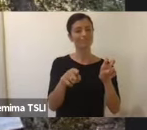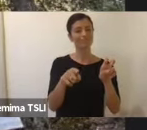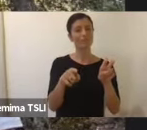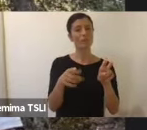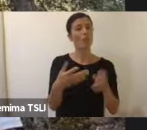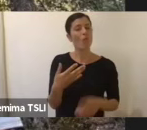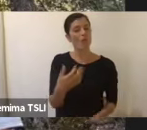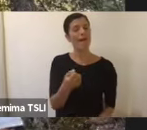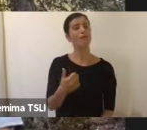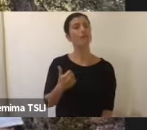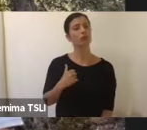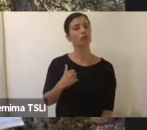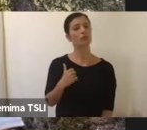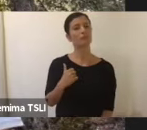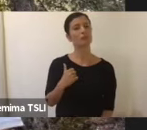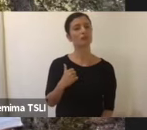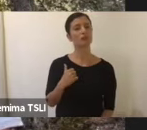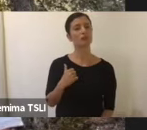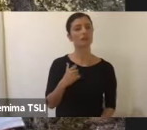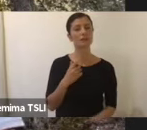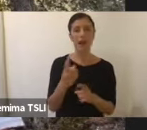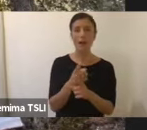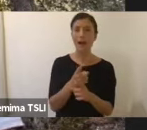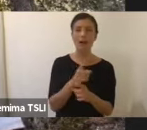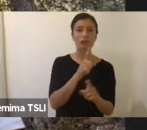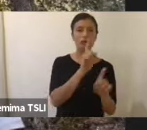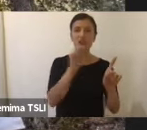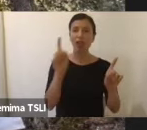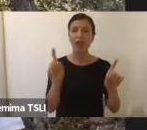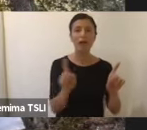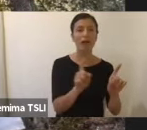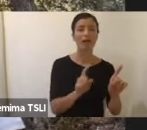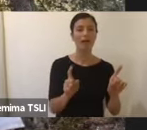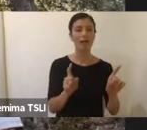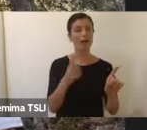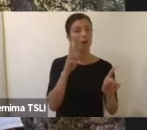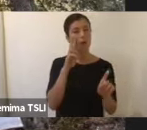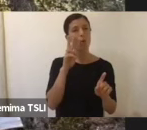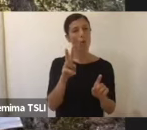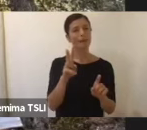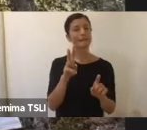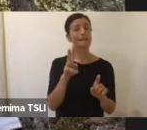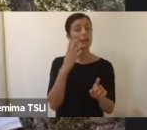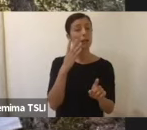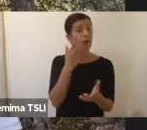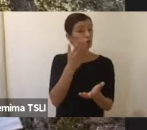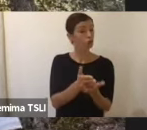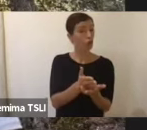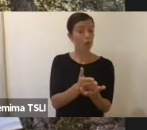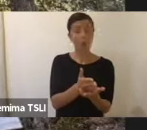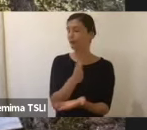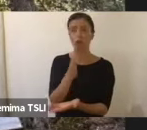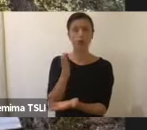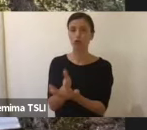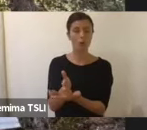each other and that we can receive those with with grace when they're true and when they're not true and that takes courage because there's so much fear and